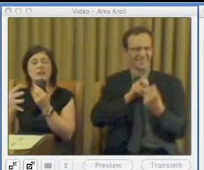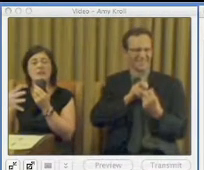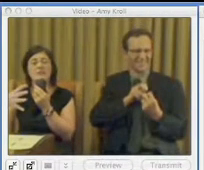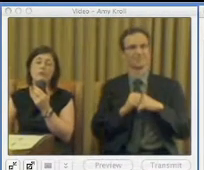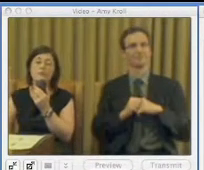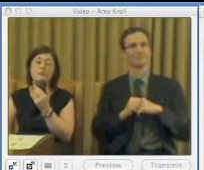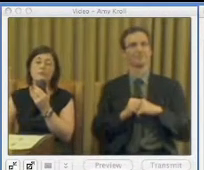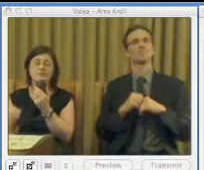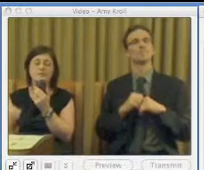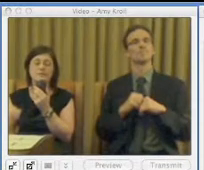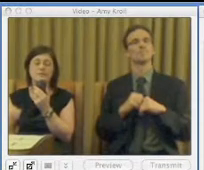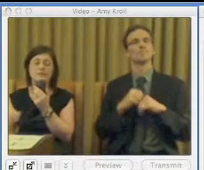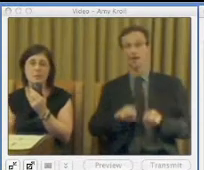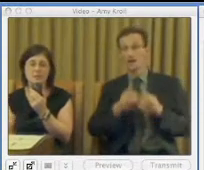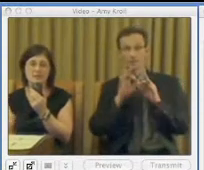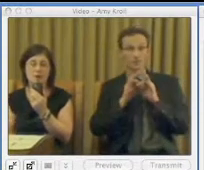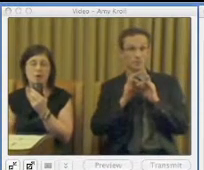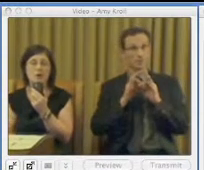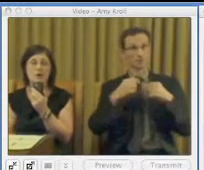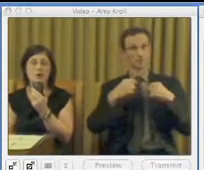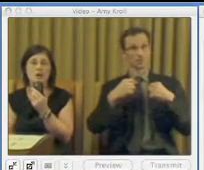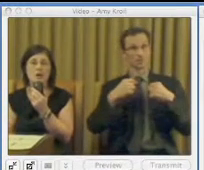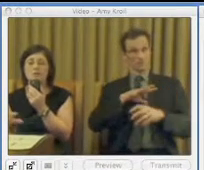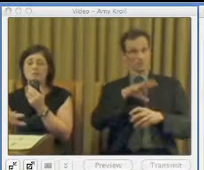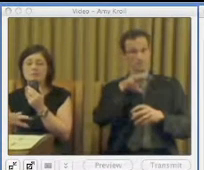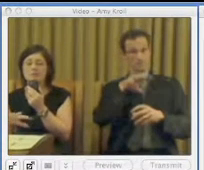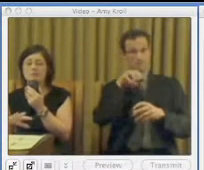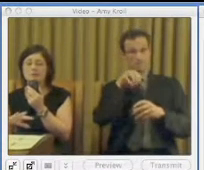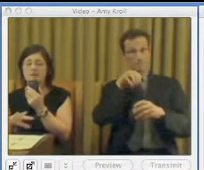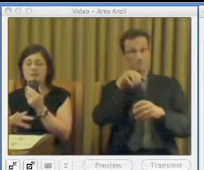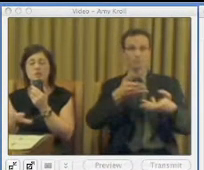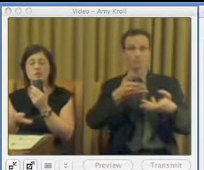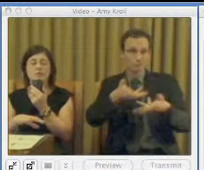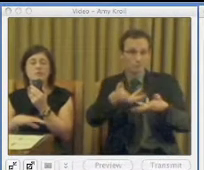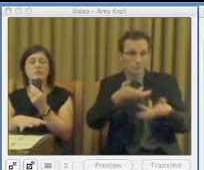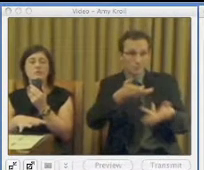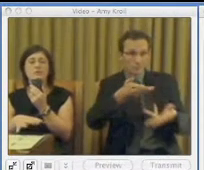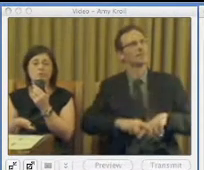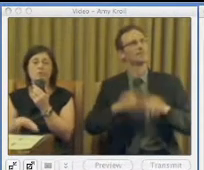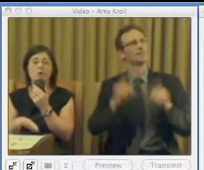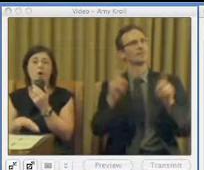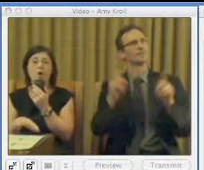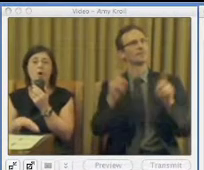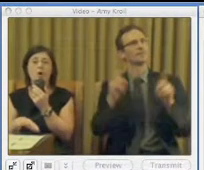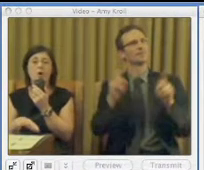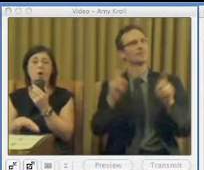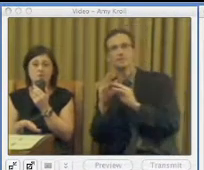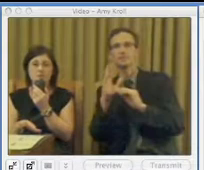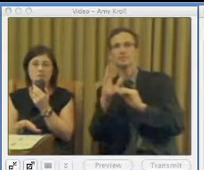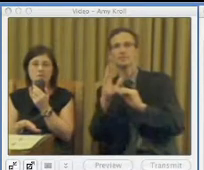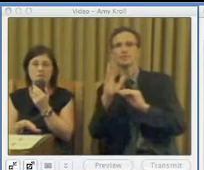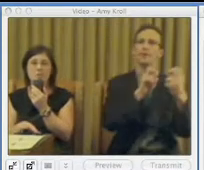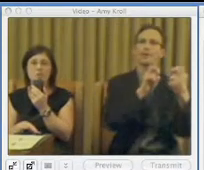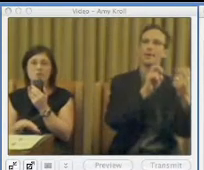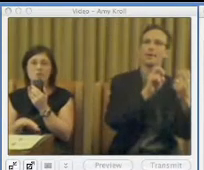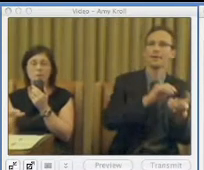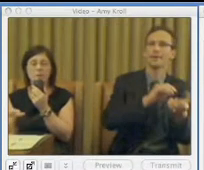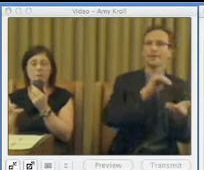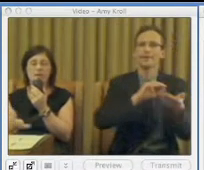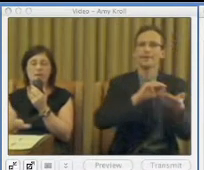This then impacts on the level of involvement of the interpreter. So this notion of